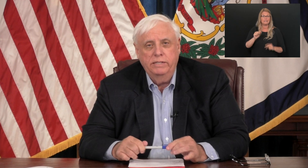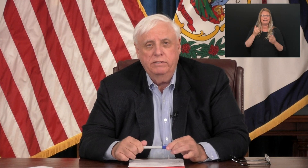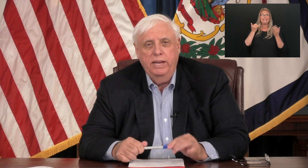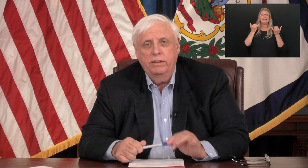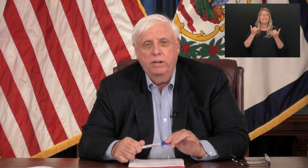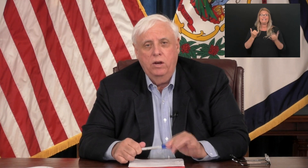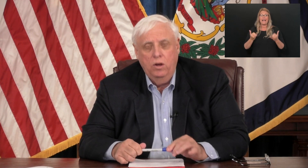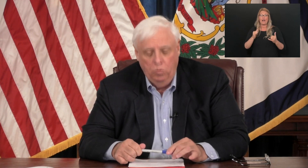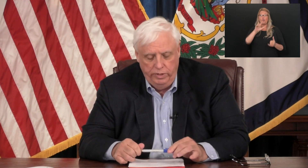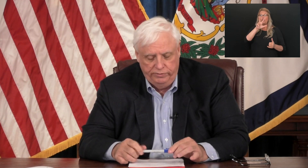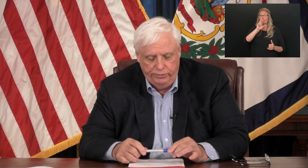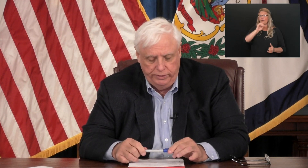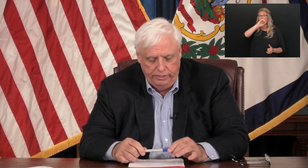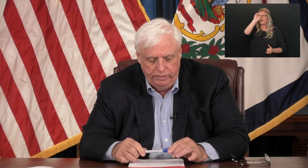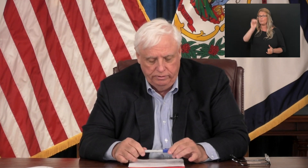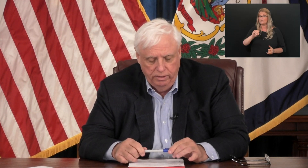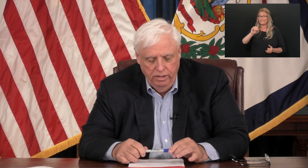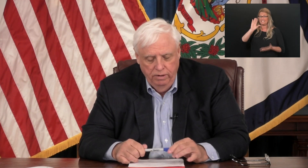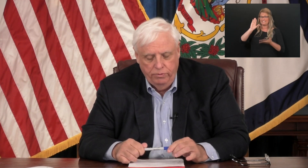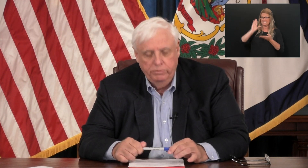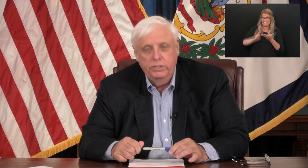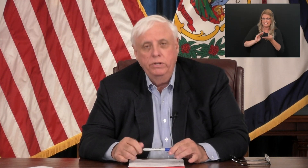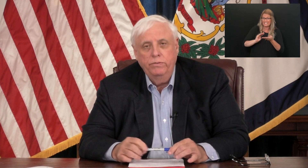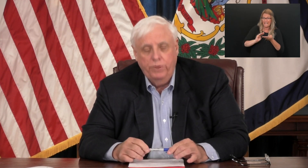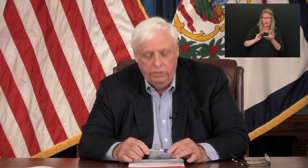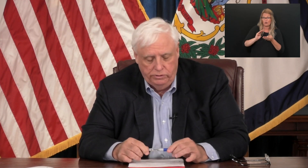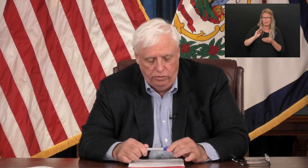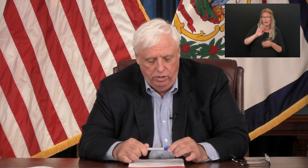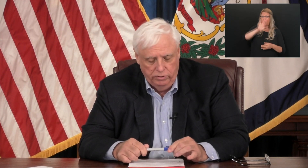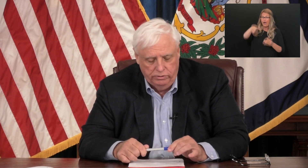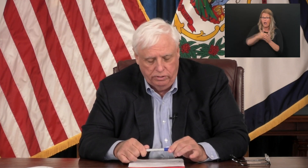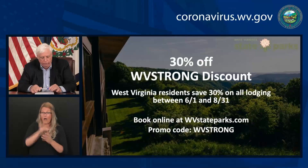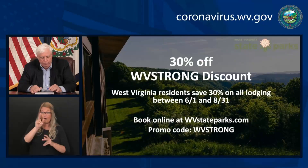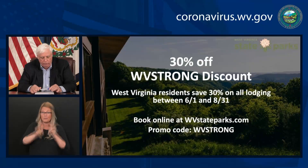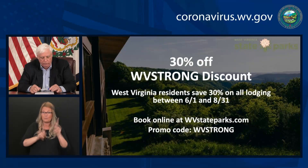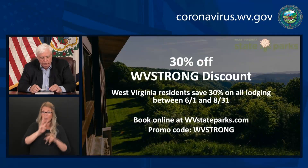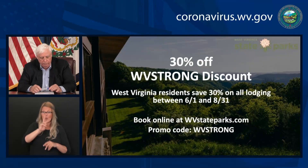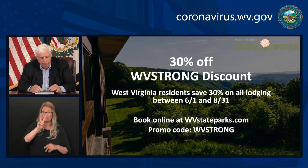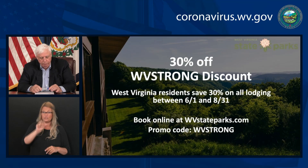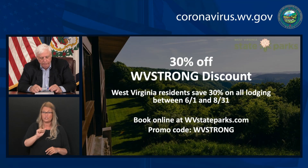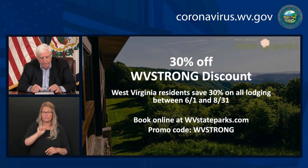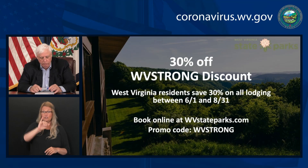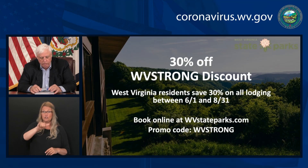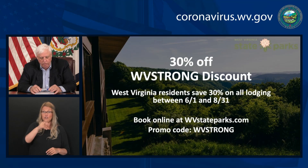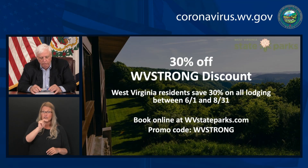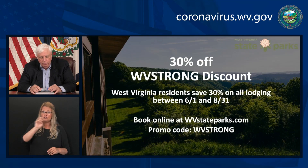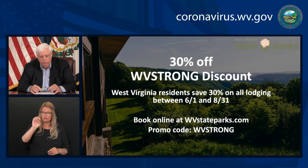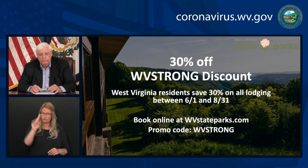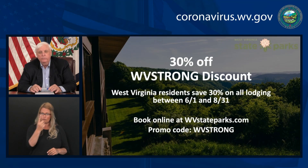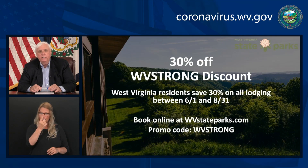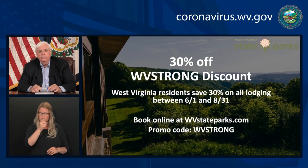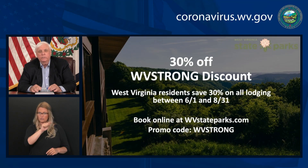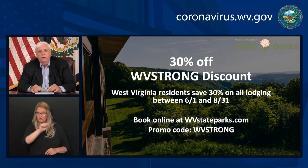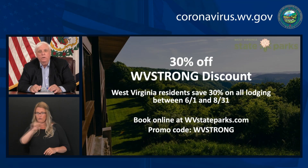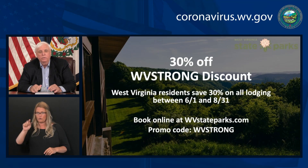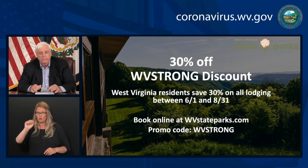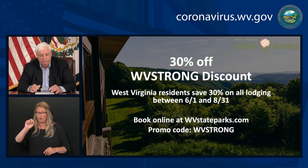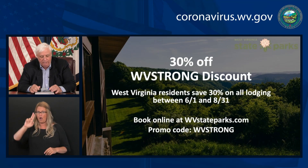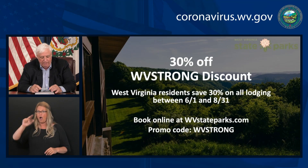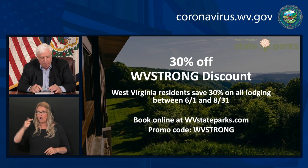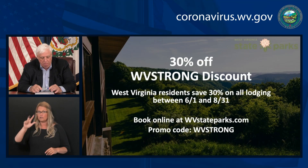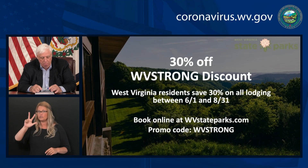30% discount to all West Virginians from June 1st to August 31st. And we're calling it West Virginia